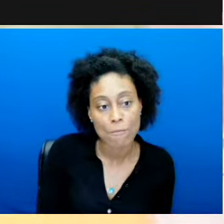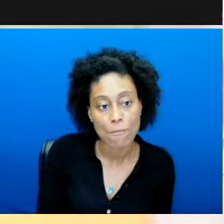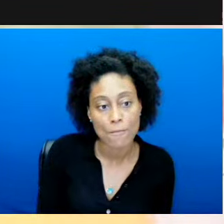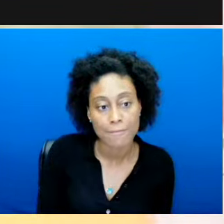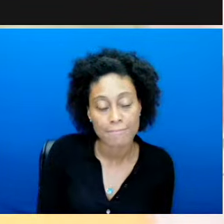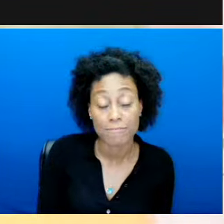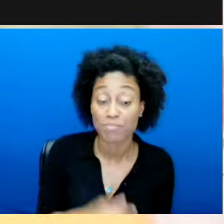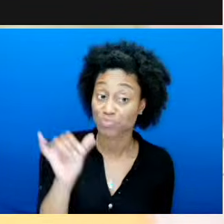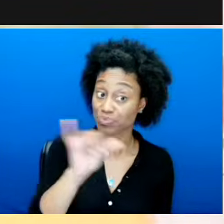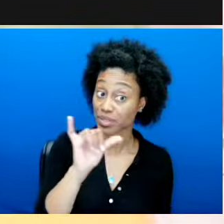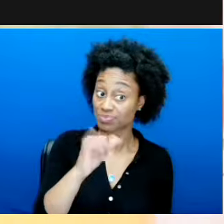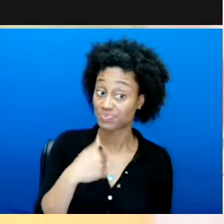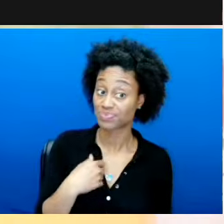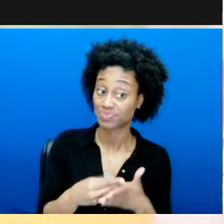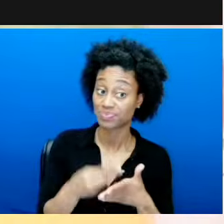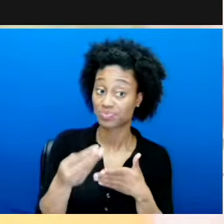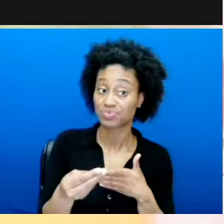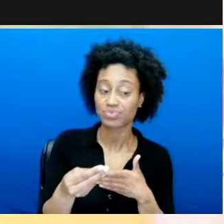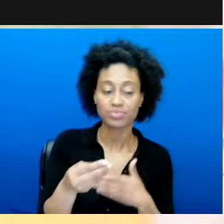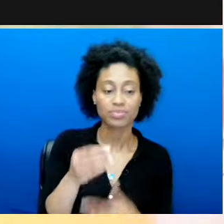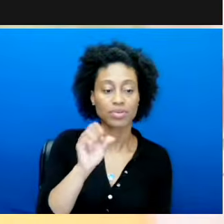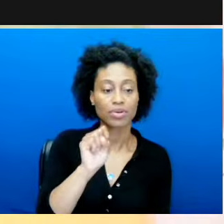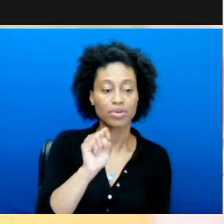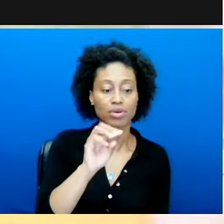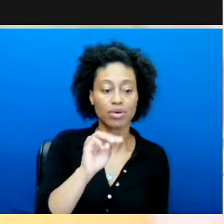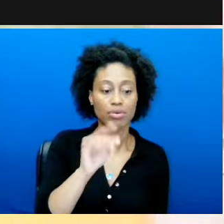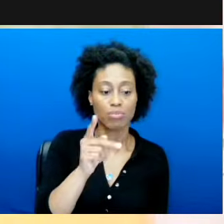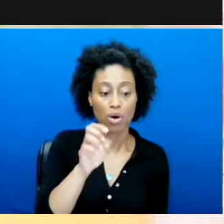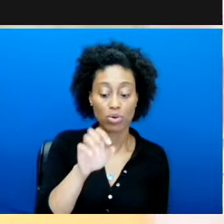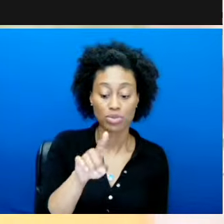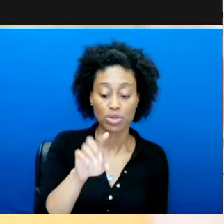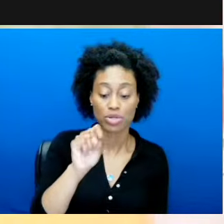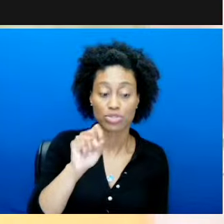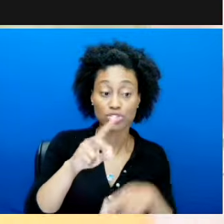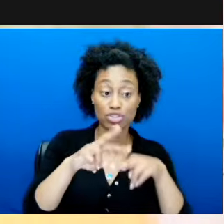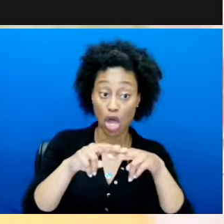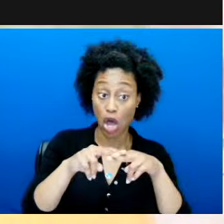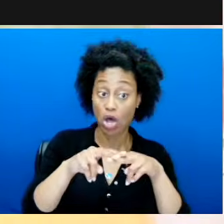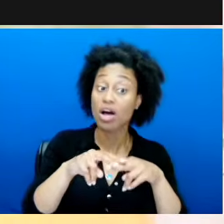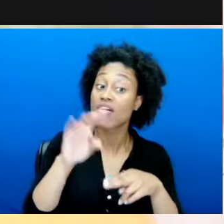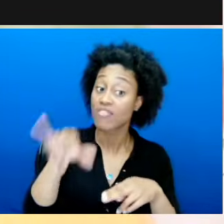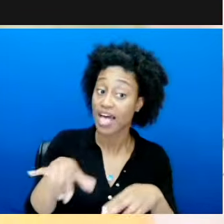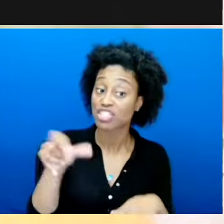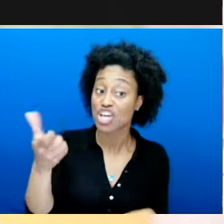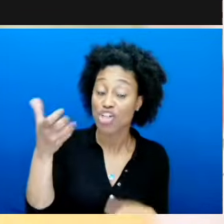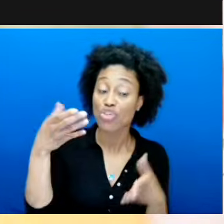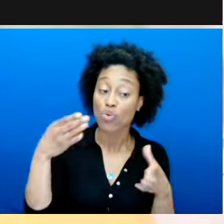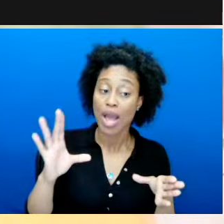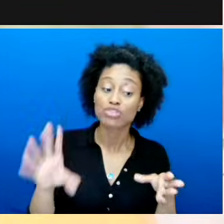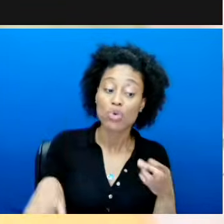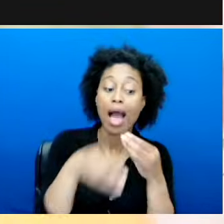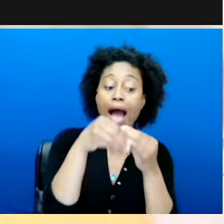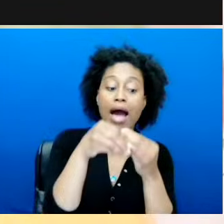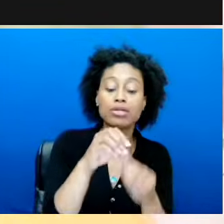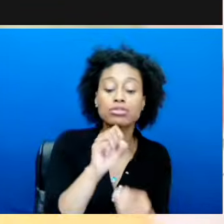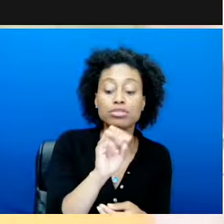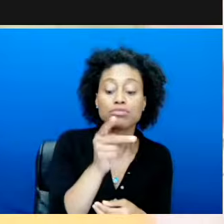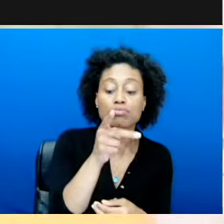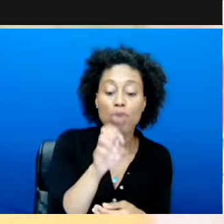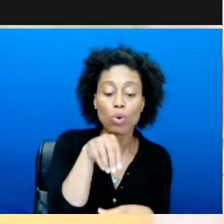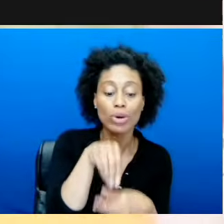I've also purchased smoked salt. So that's another way to Mm. get smoke in one